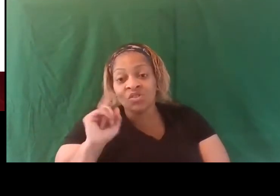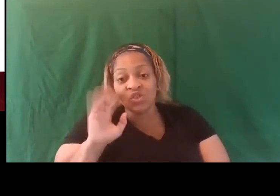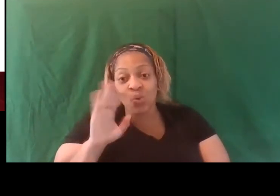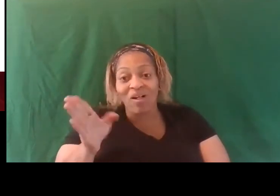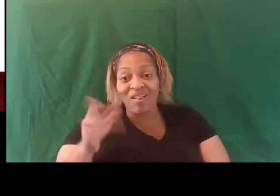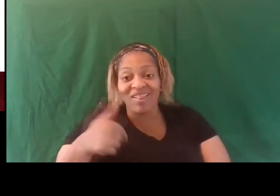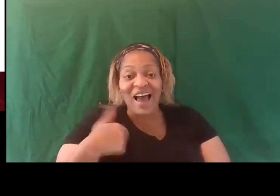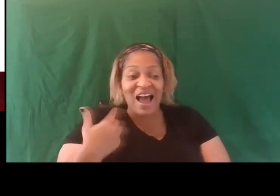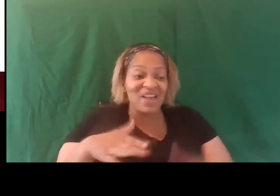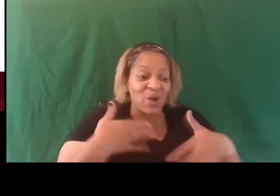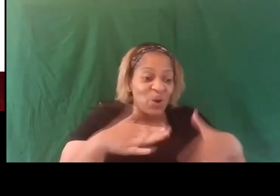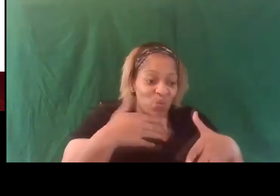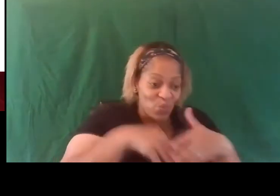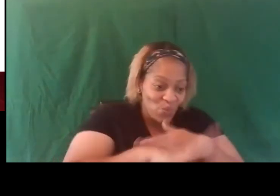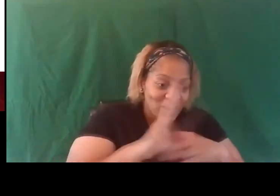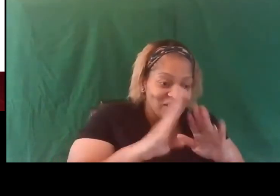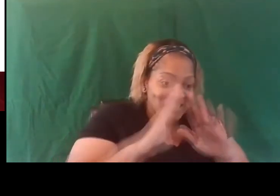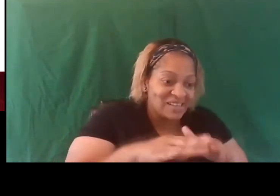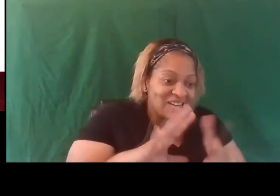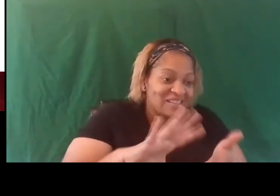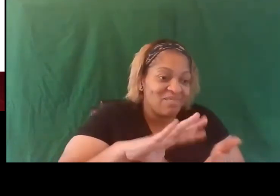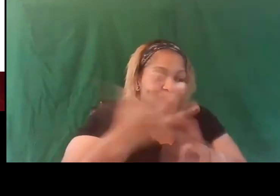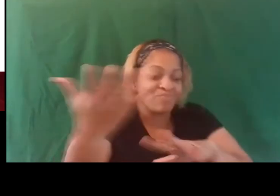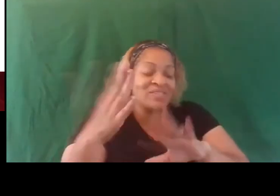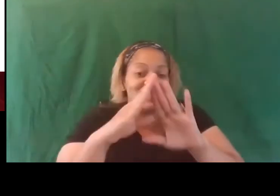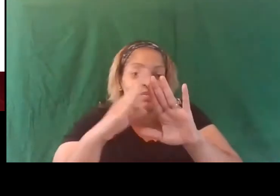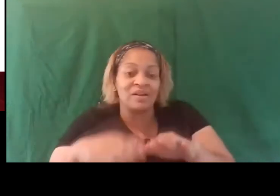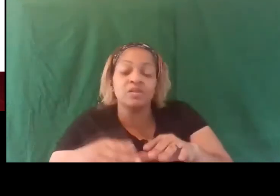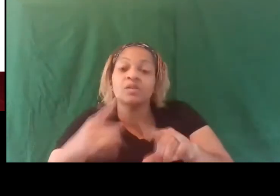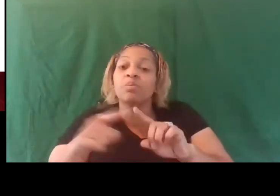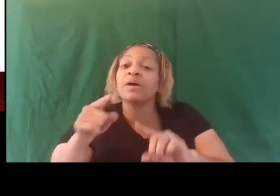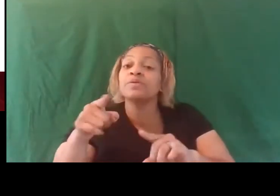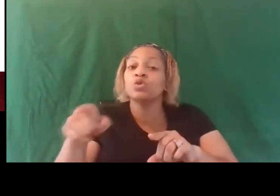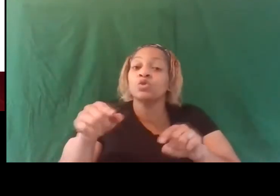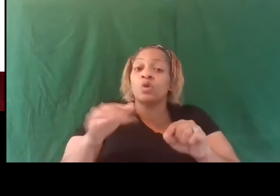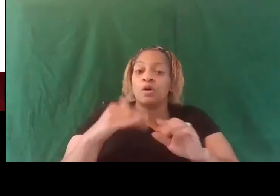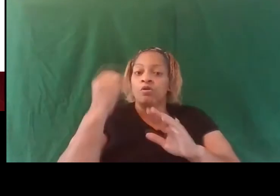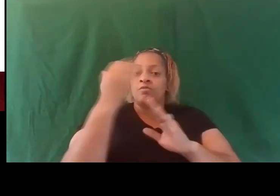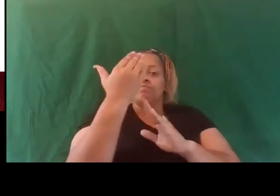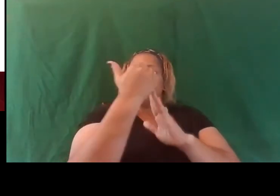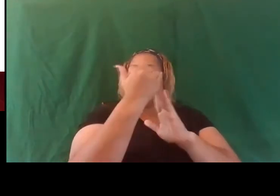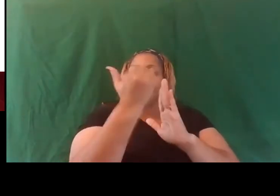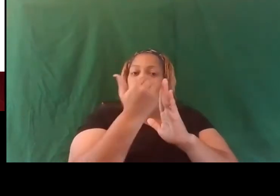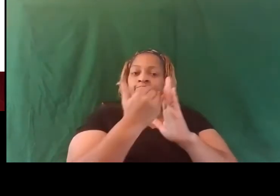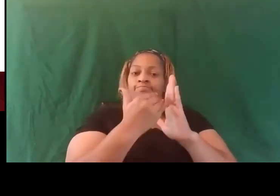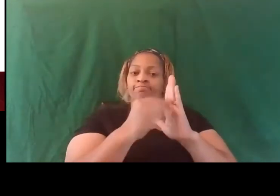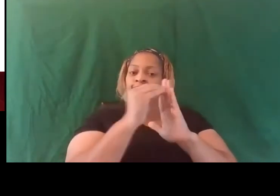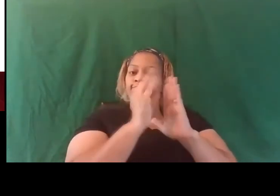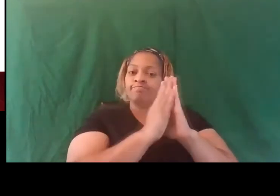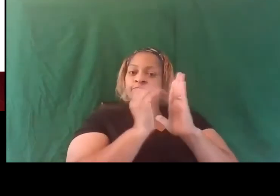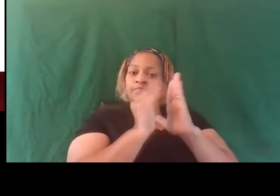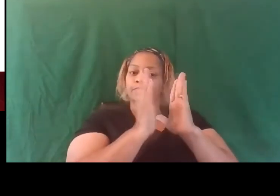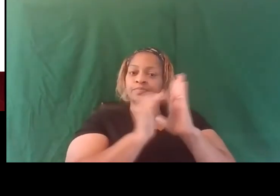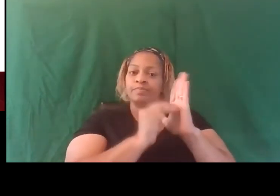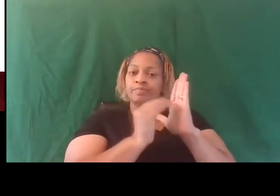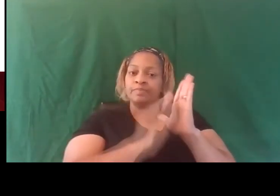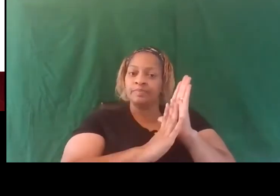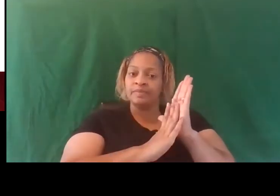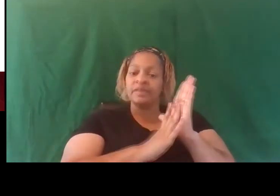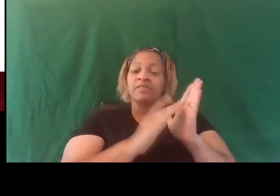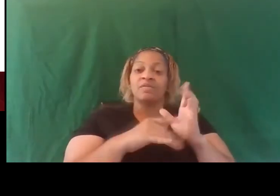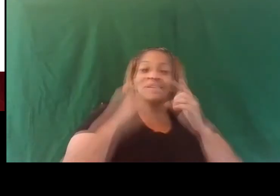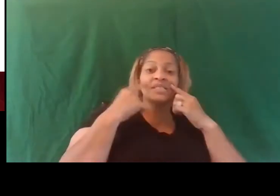the idea is make a list and then identify effective or non-effective in terms of your goals. Now,